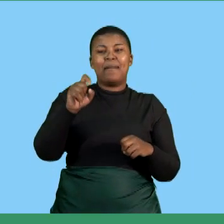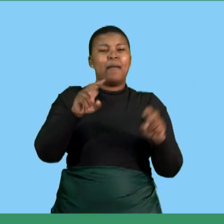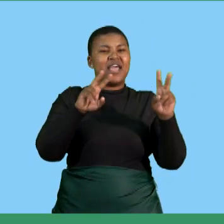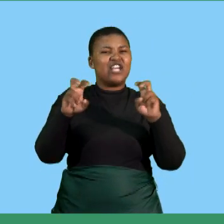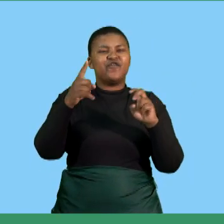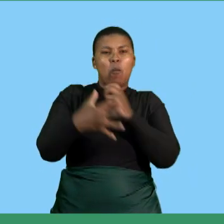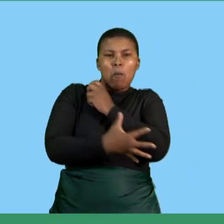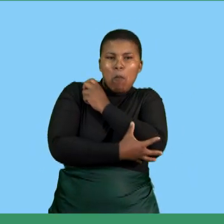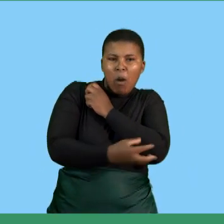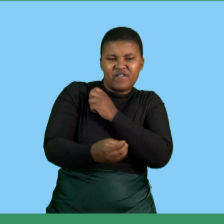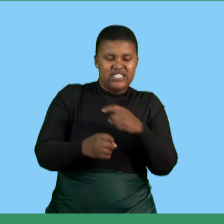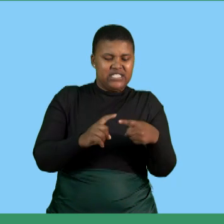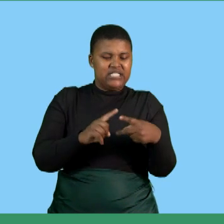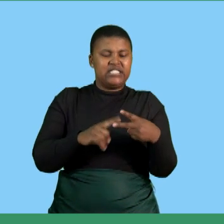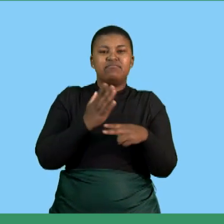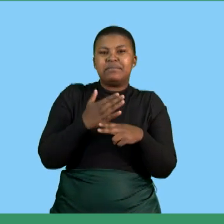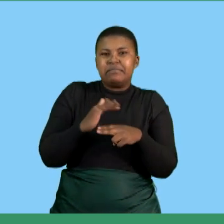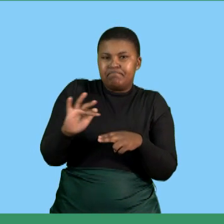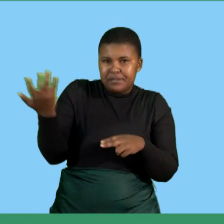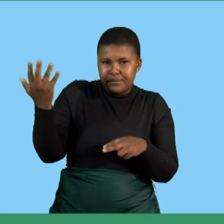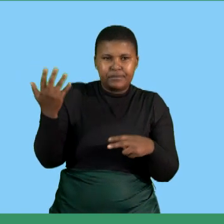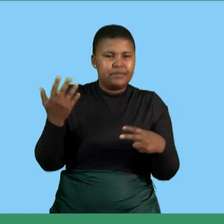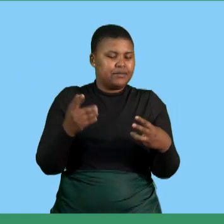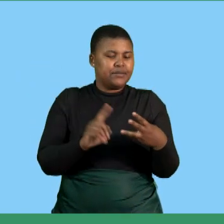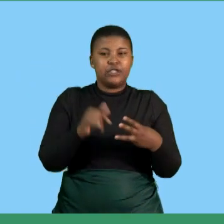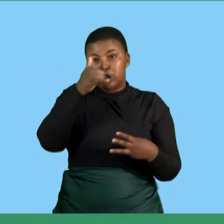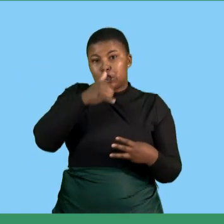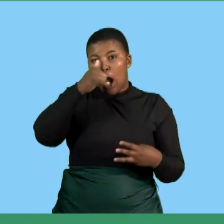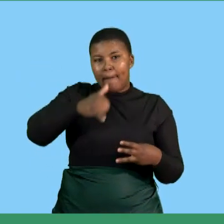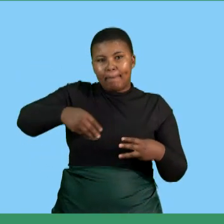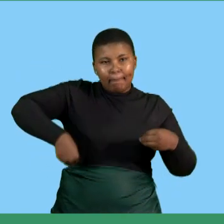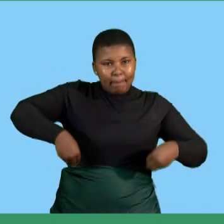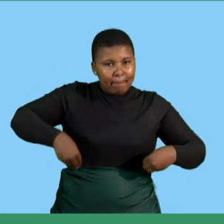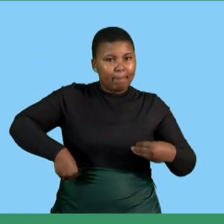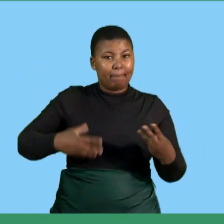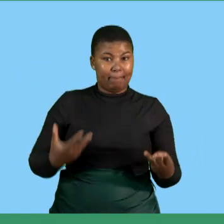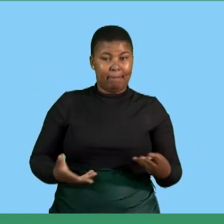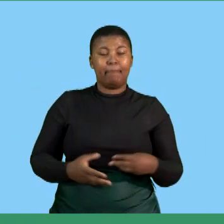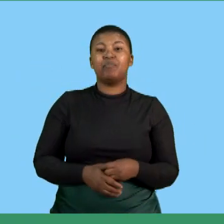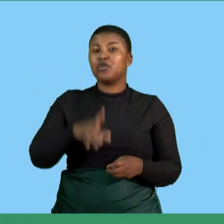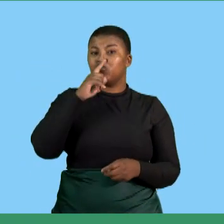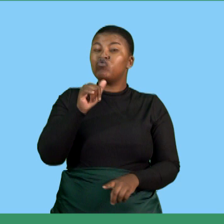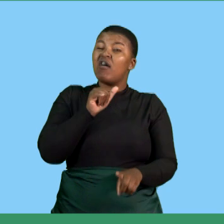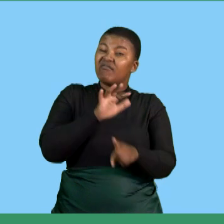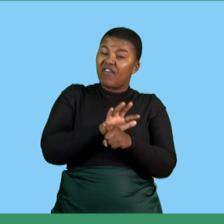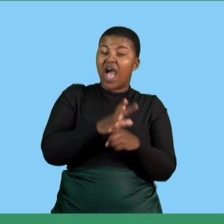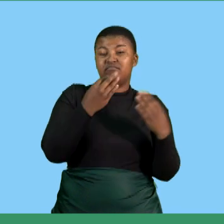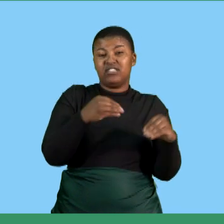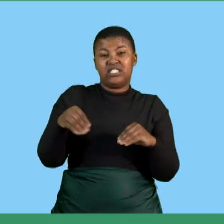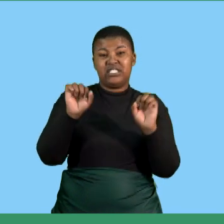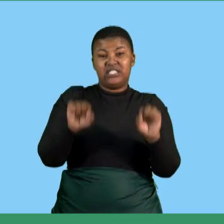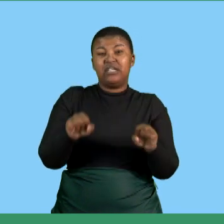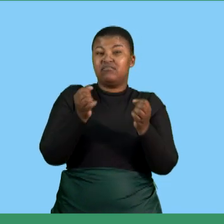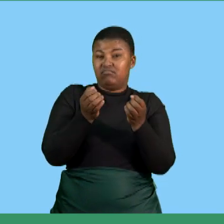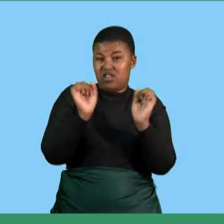course then issues such as poverty, unemployment, and crime. And it can pose challenges to your